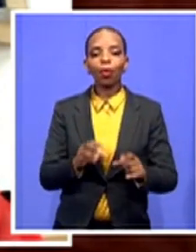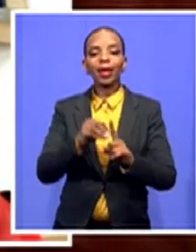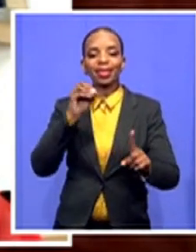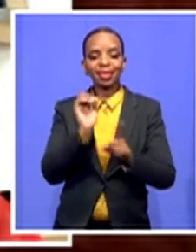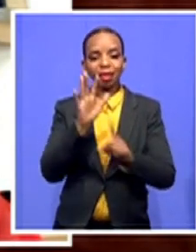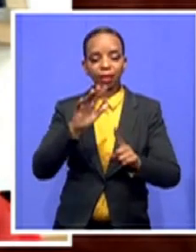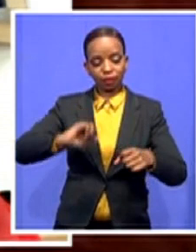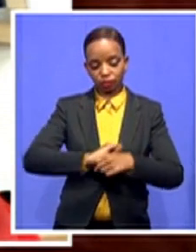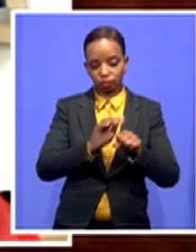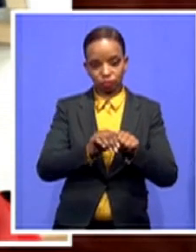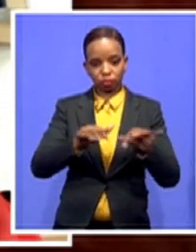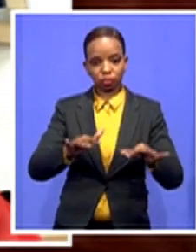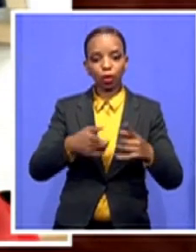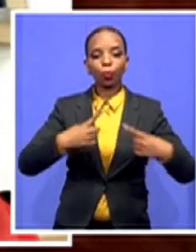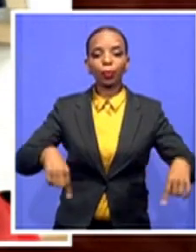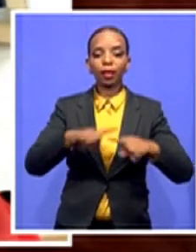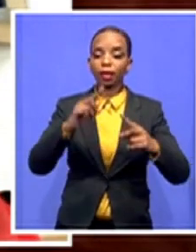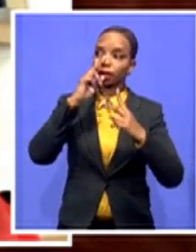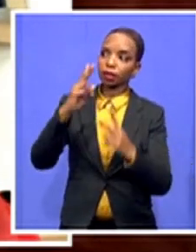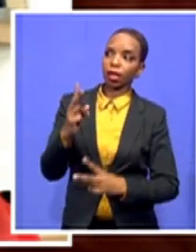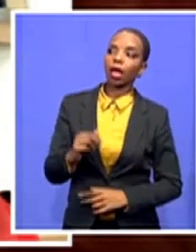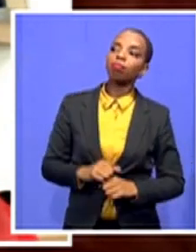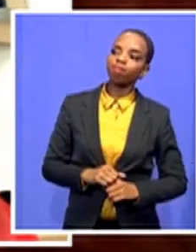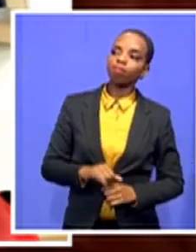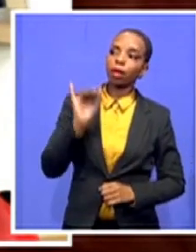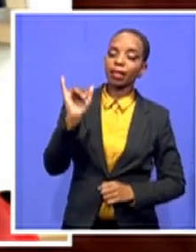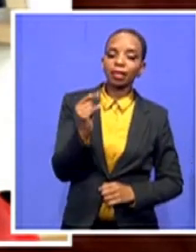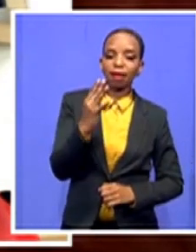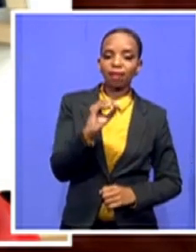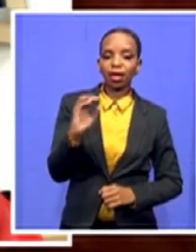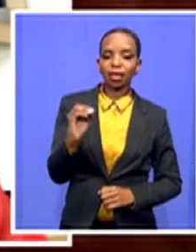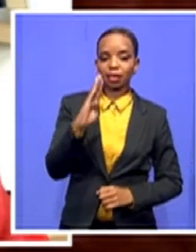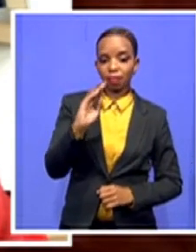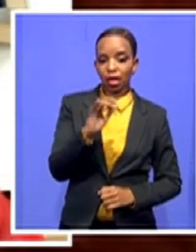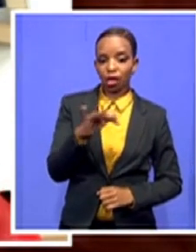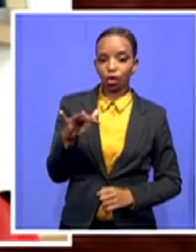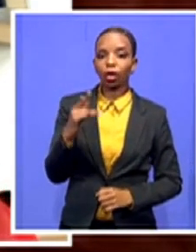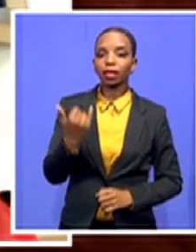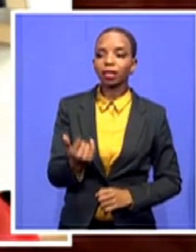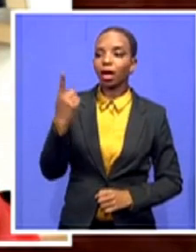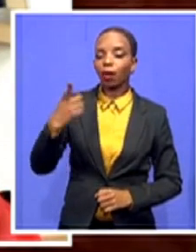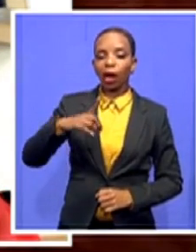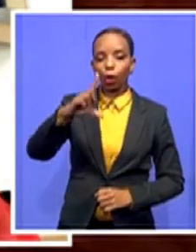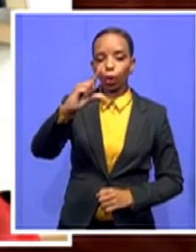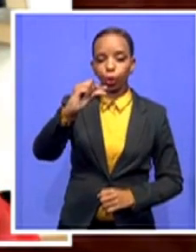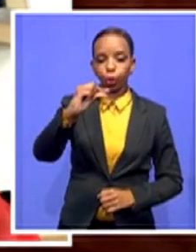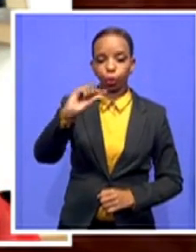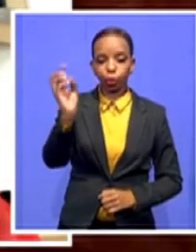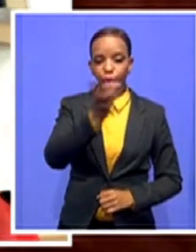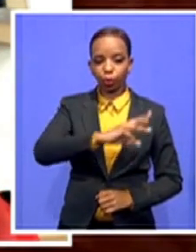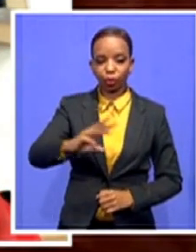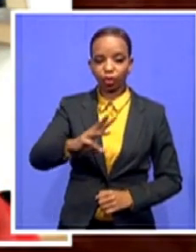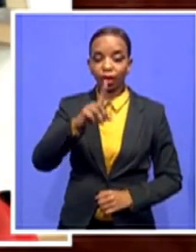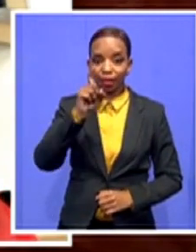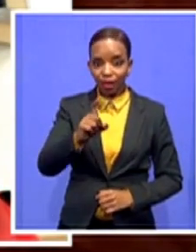stimulus of 500 billion is beginning to be a drop in an ocean, and it is making no impact at